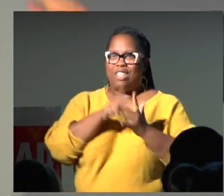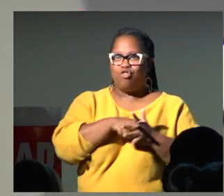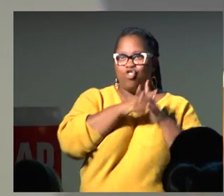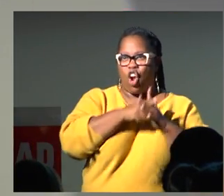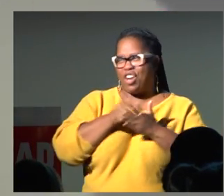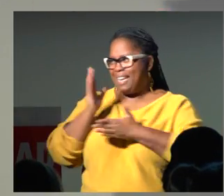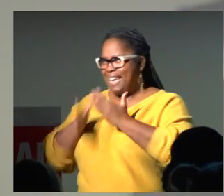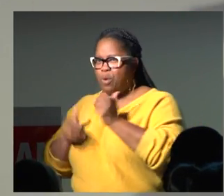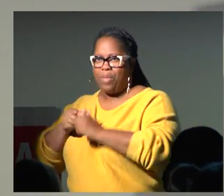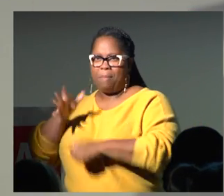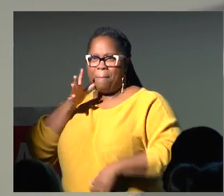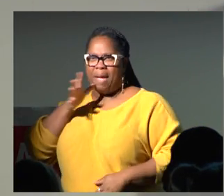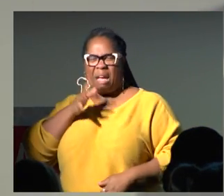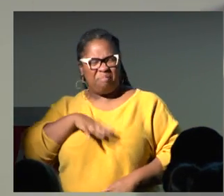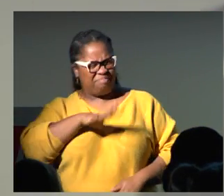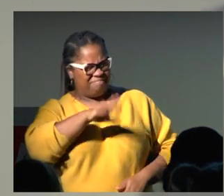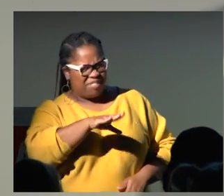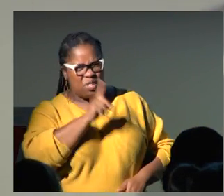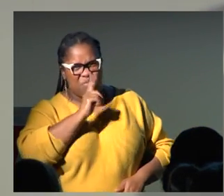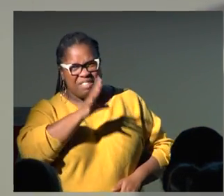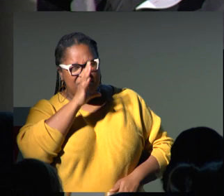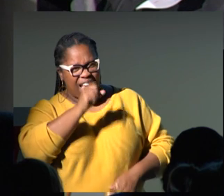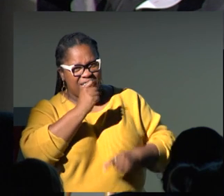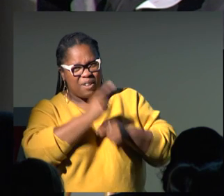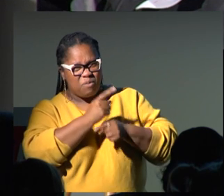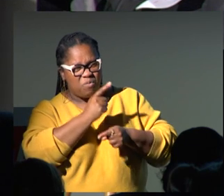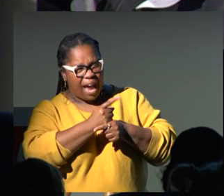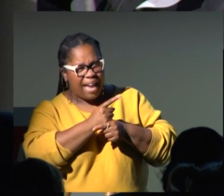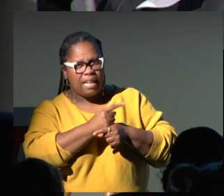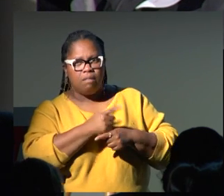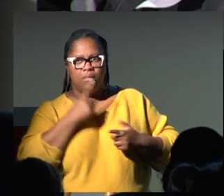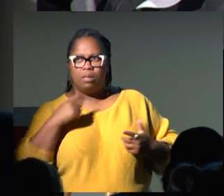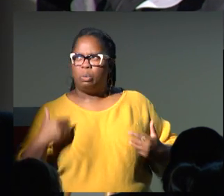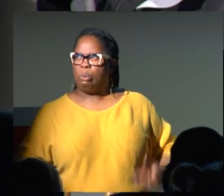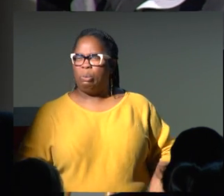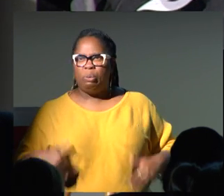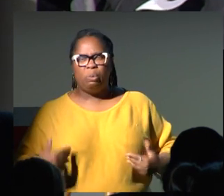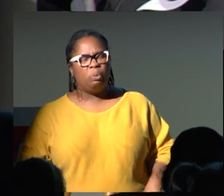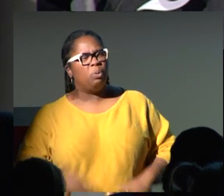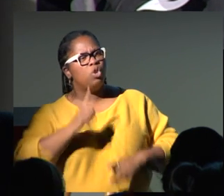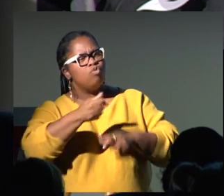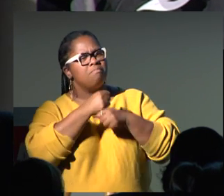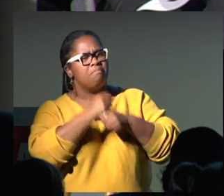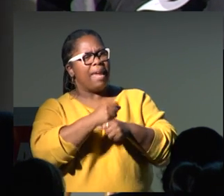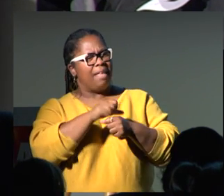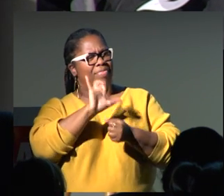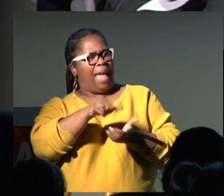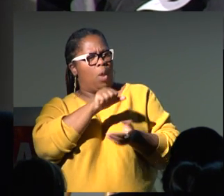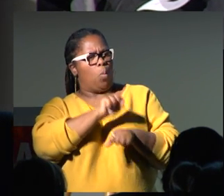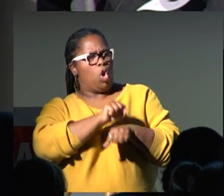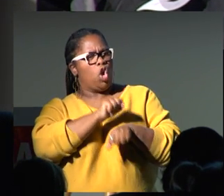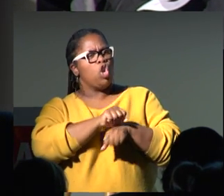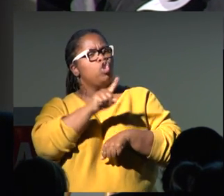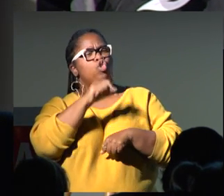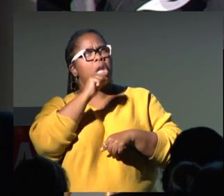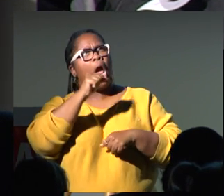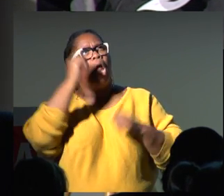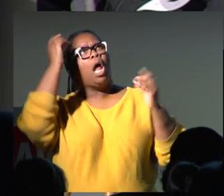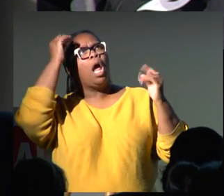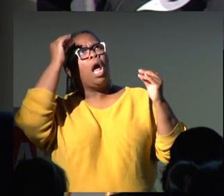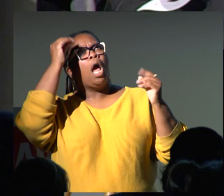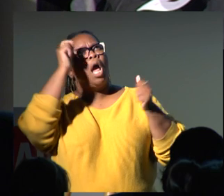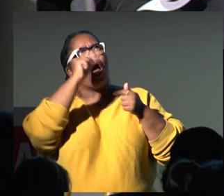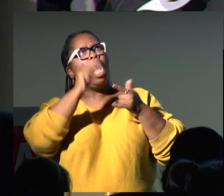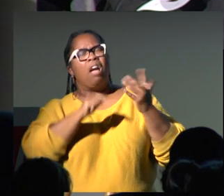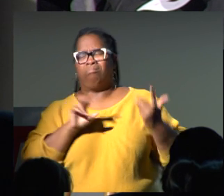her. So it's fascinating, right? Because Jesus, when you make the work. You're not thinking all of this, no, right? No. The work